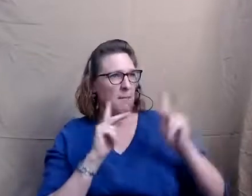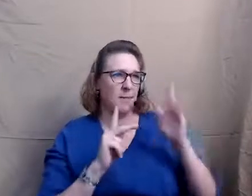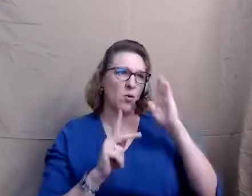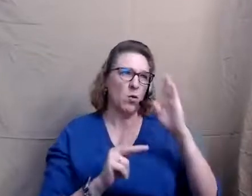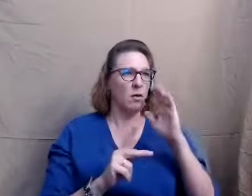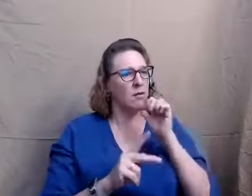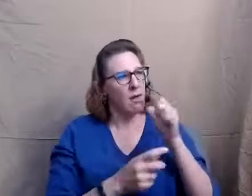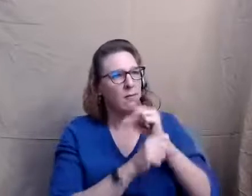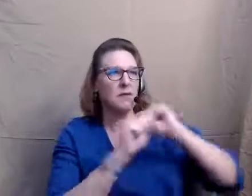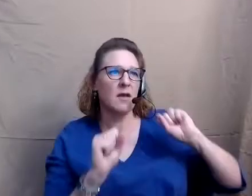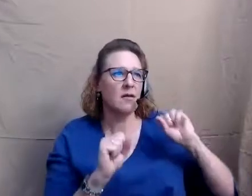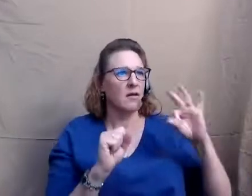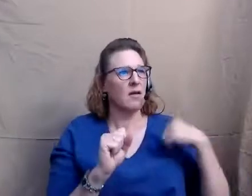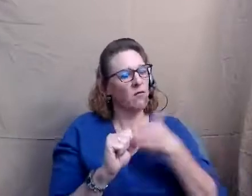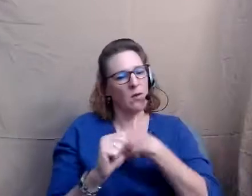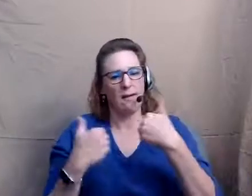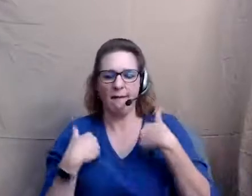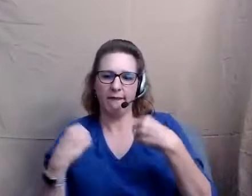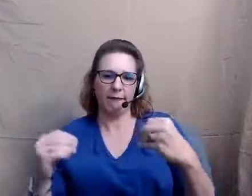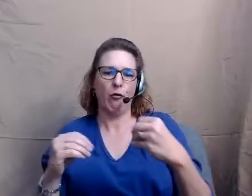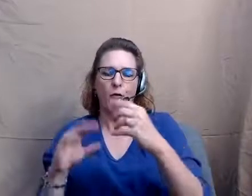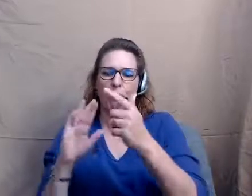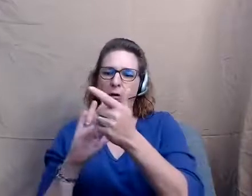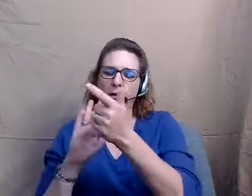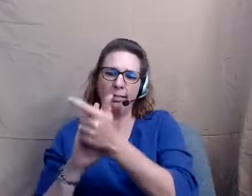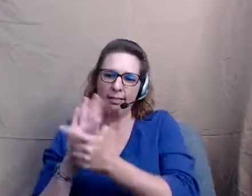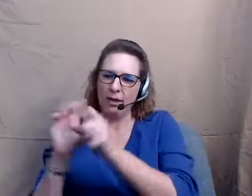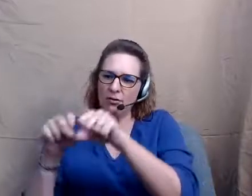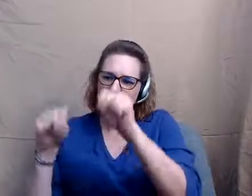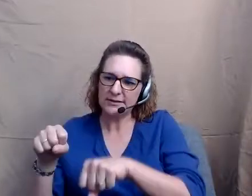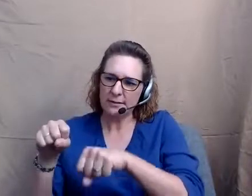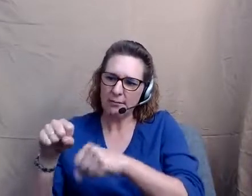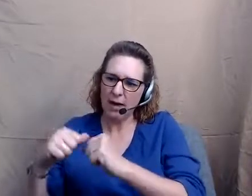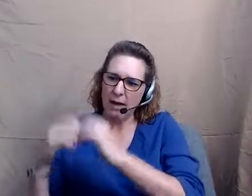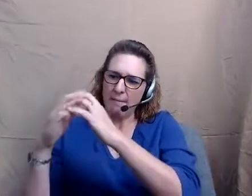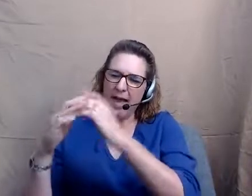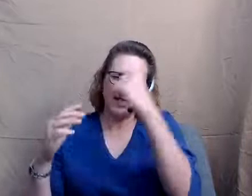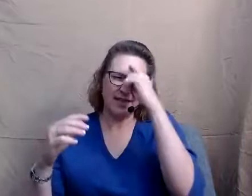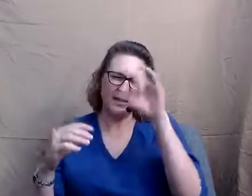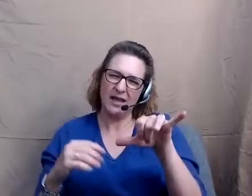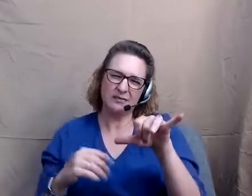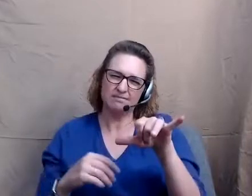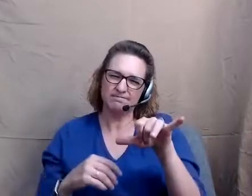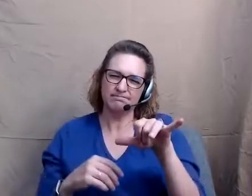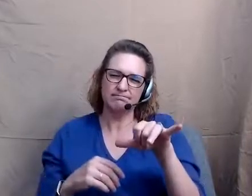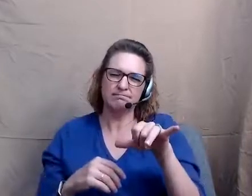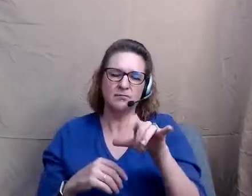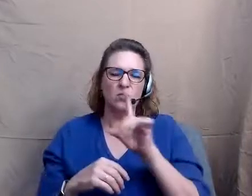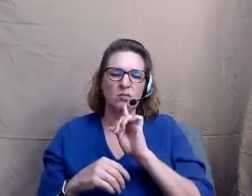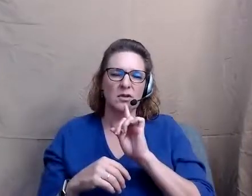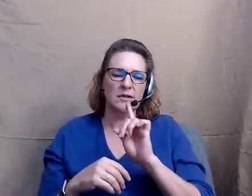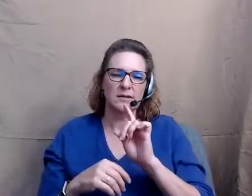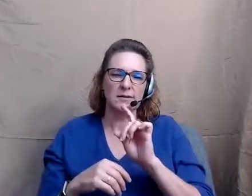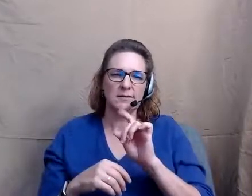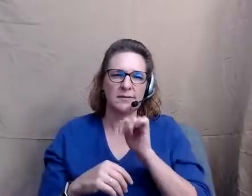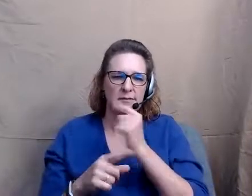safe if we don't have the criminal legal system operating, I think is really questionable. It also assumes that